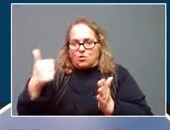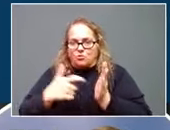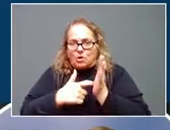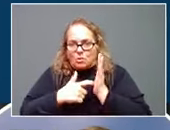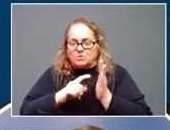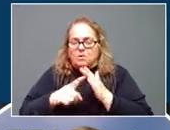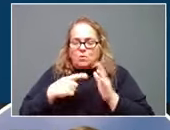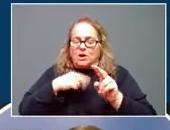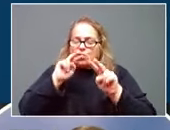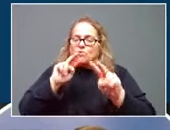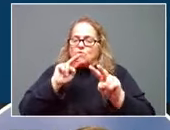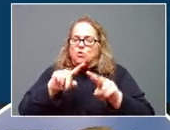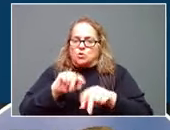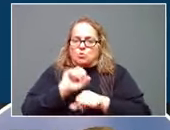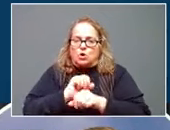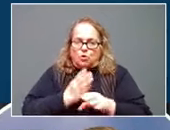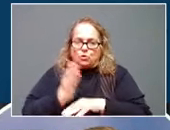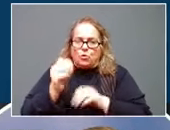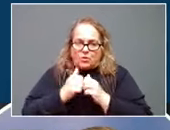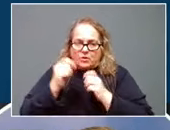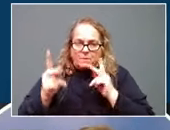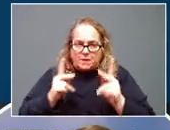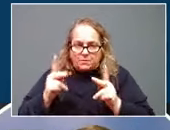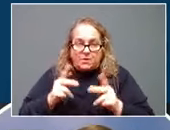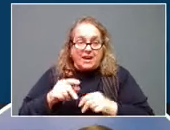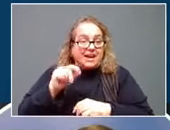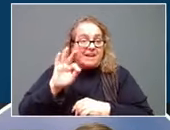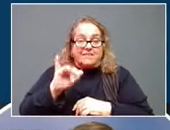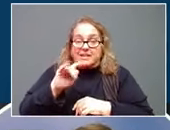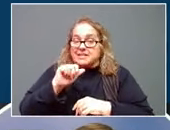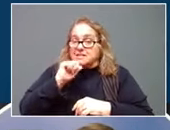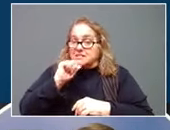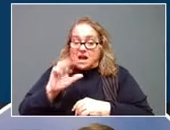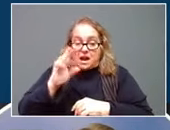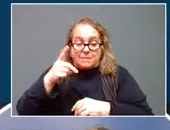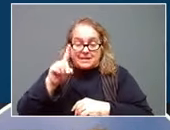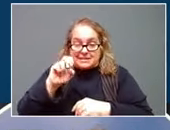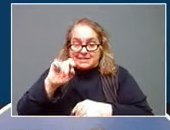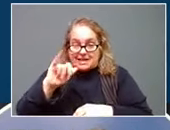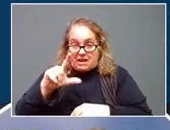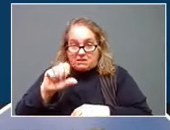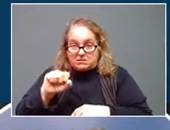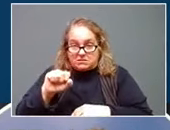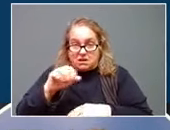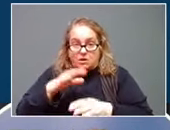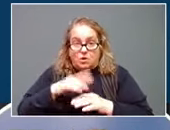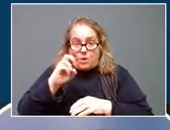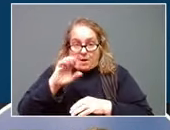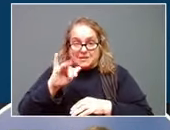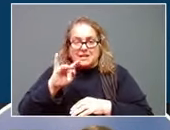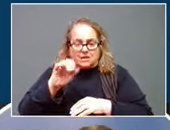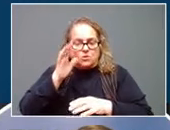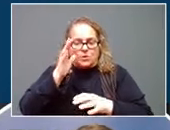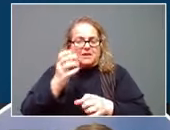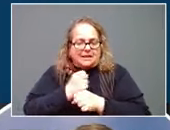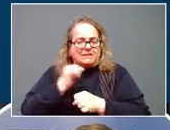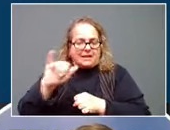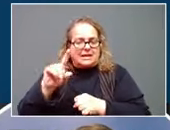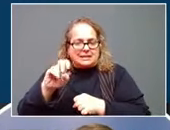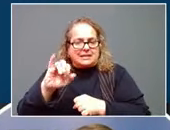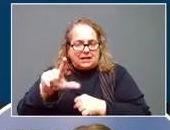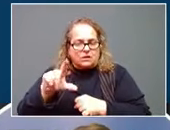to working through with people. And if it is not up in detail on the website, it'll get up in detail on the website.